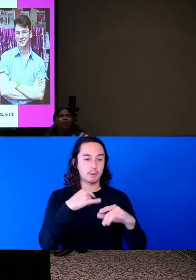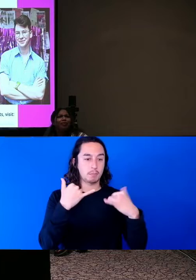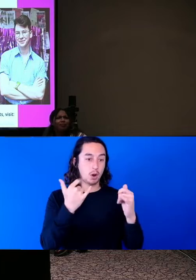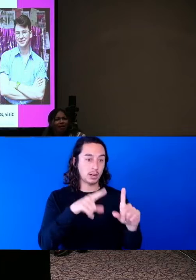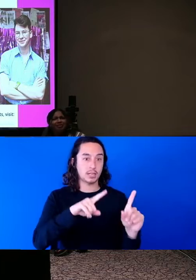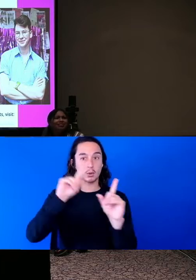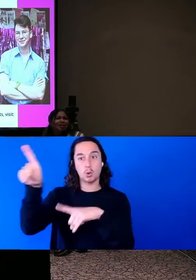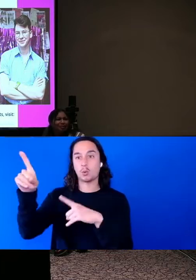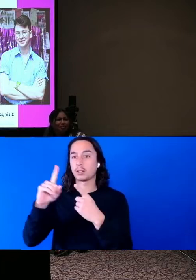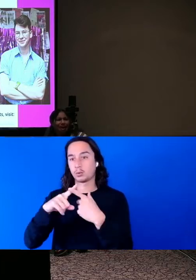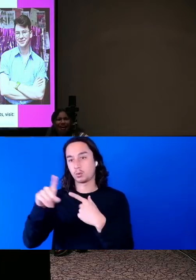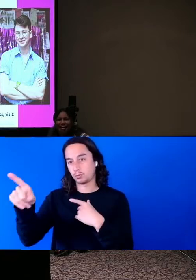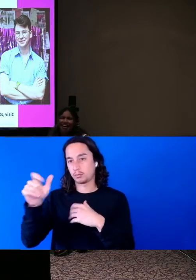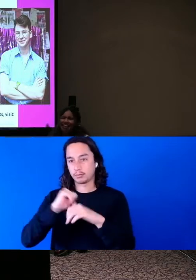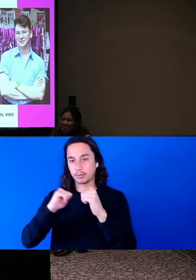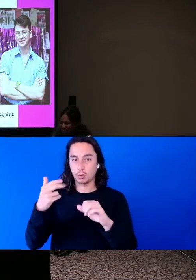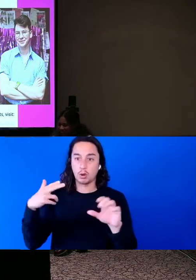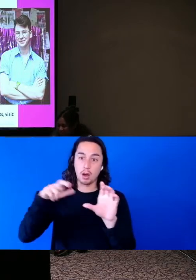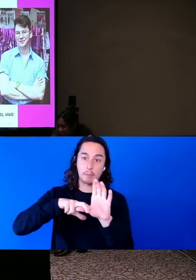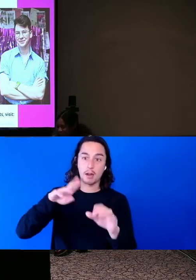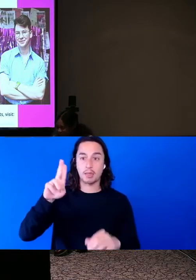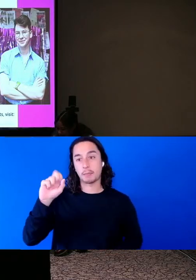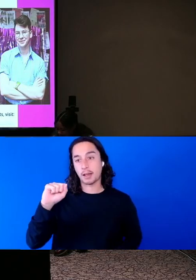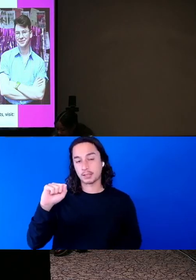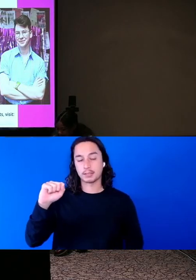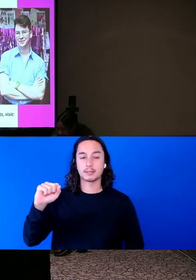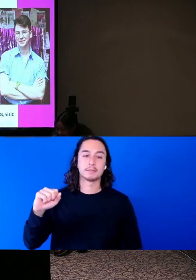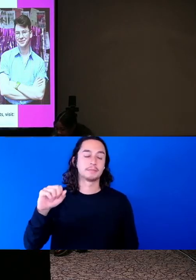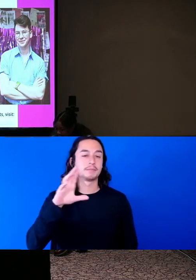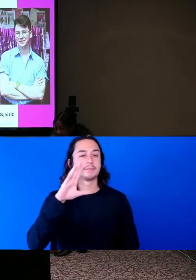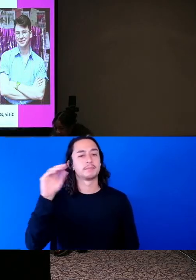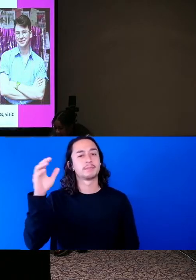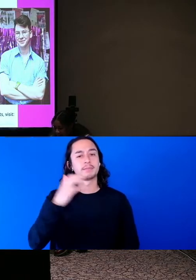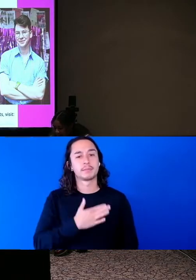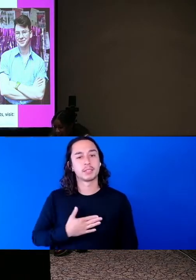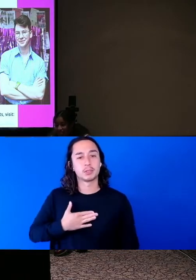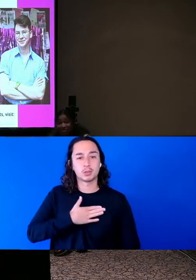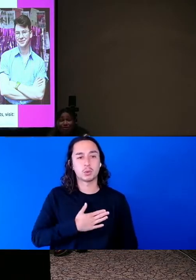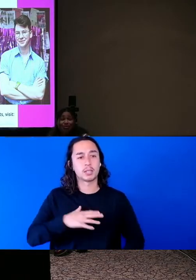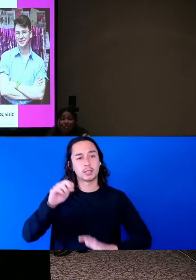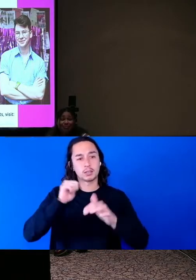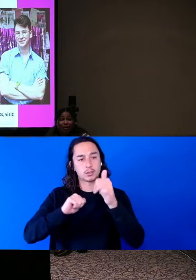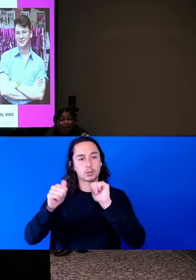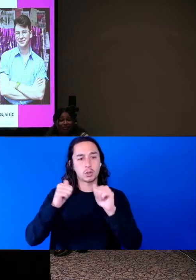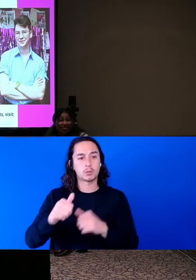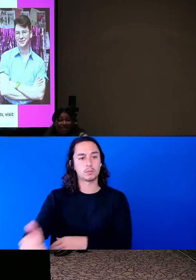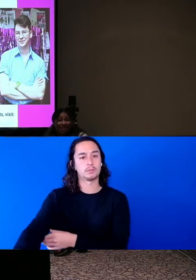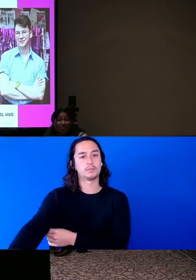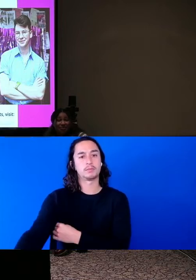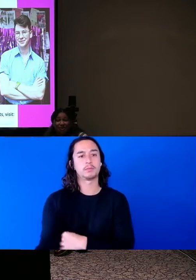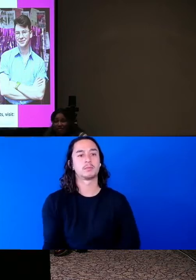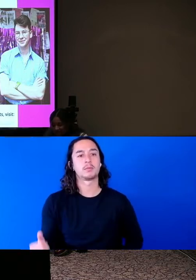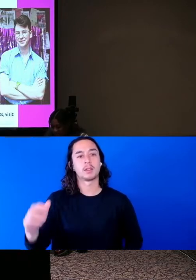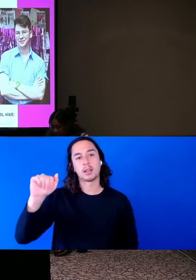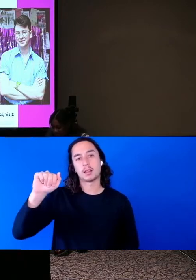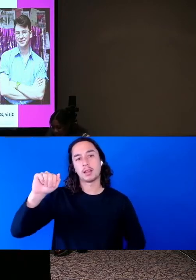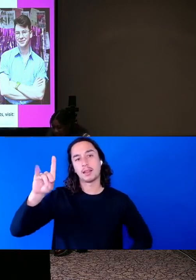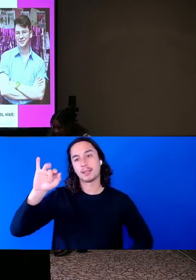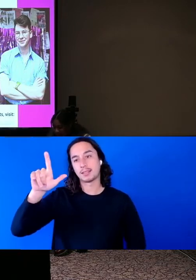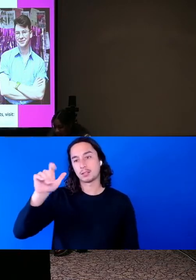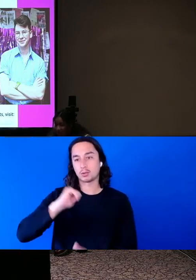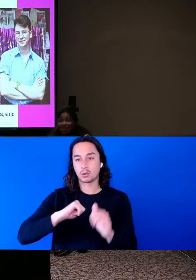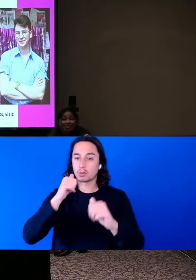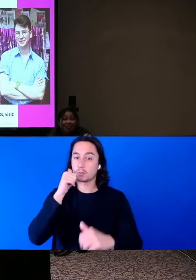So hop on the bus, come on by, and enjoy the show. And our deal show is tomorrow at the Andy Warhol